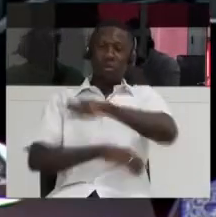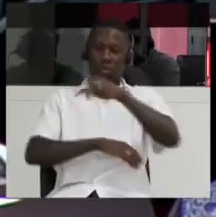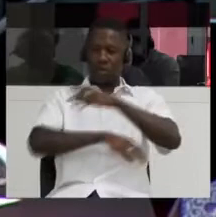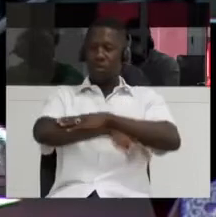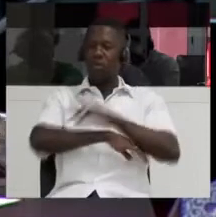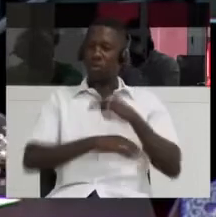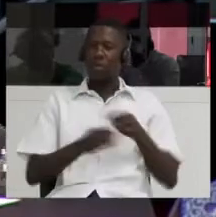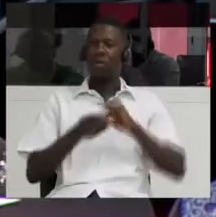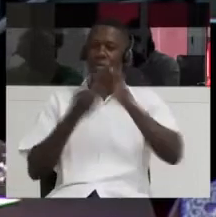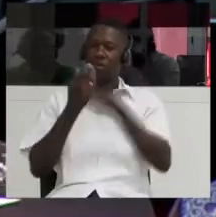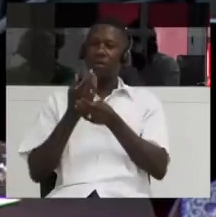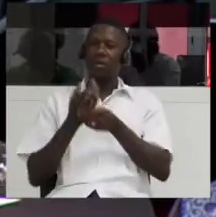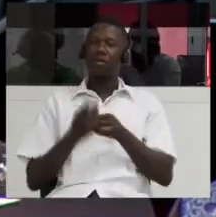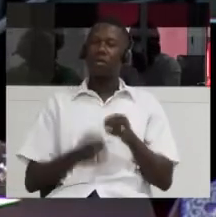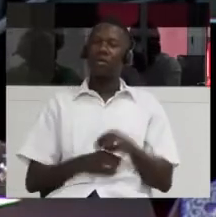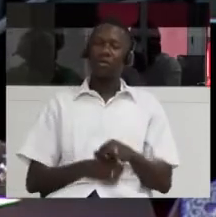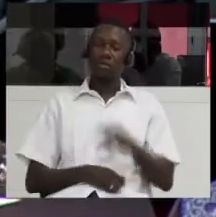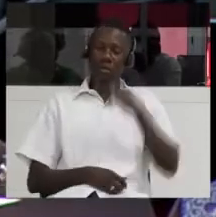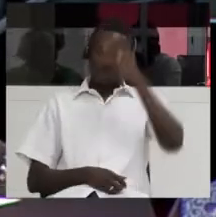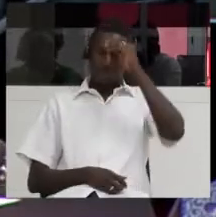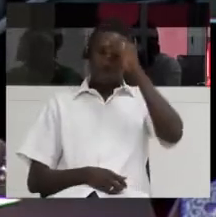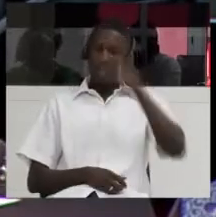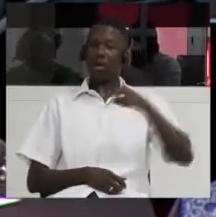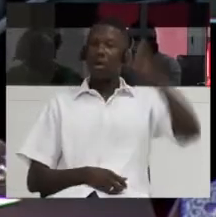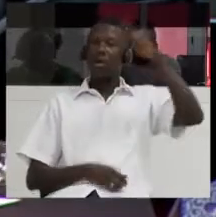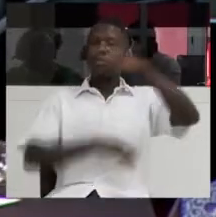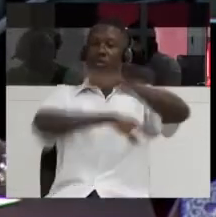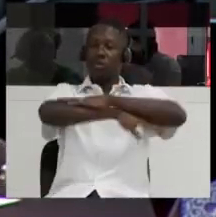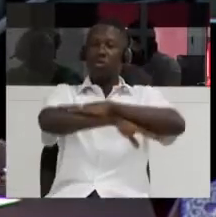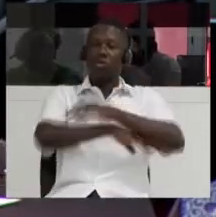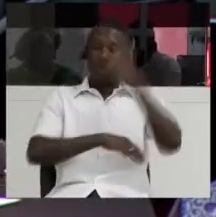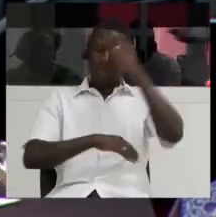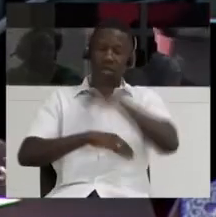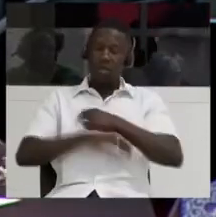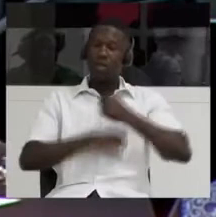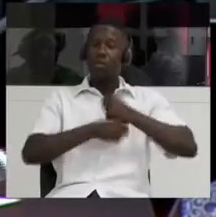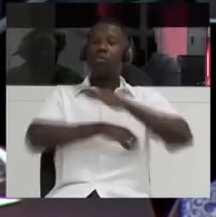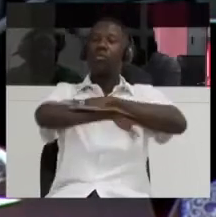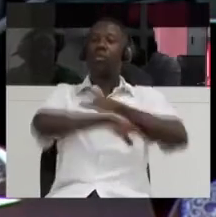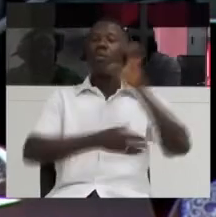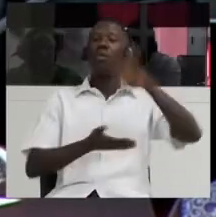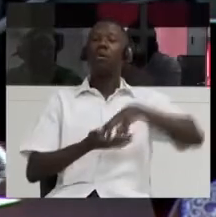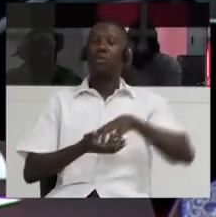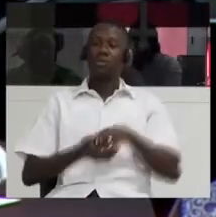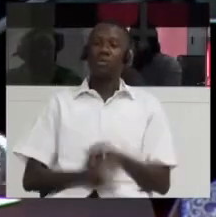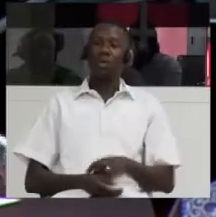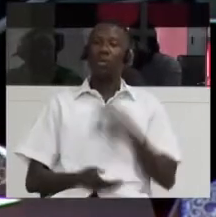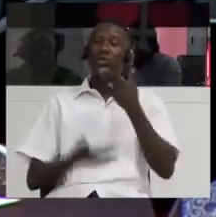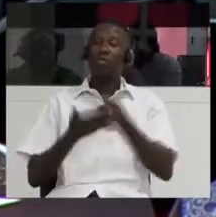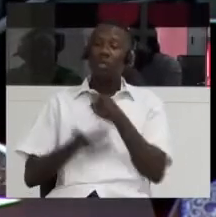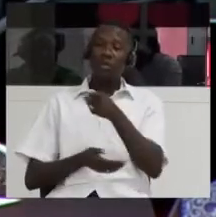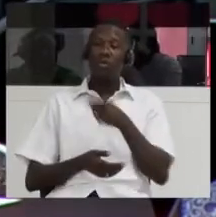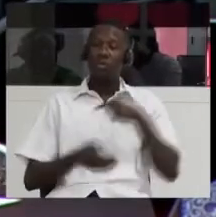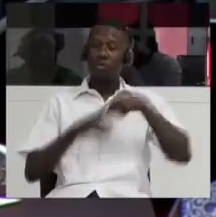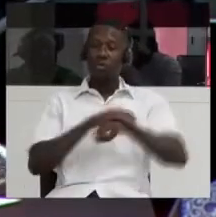correct? Yes, correct. You finished your secondary school in 1991? That's correct. All right. So when